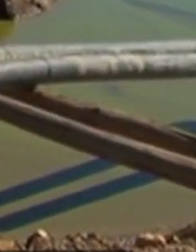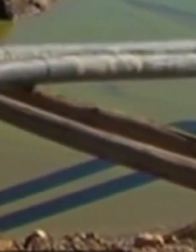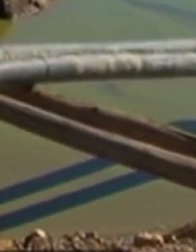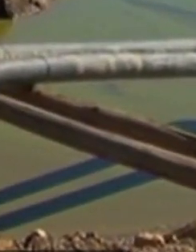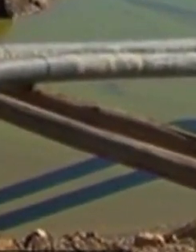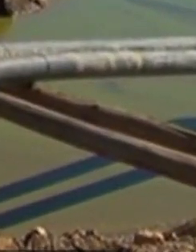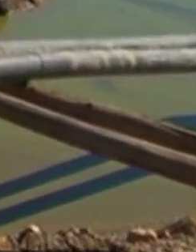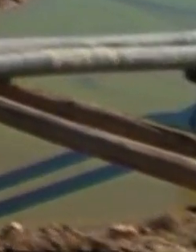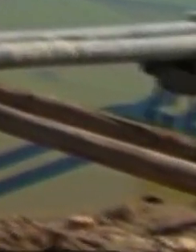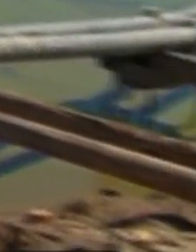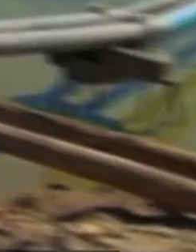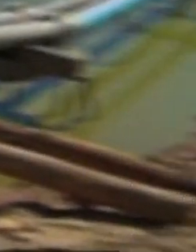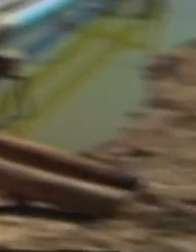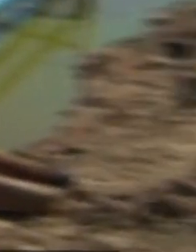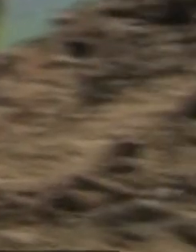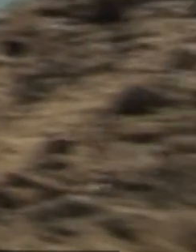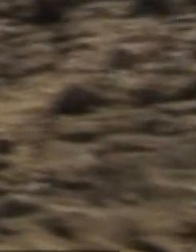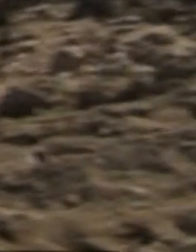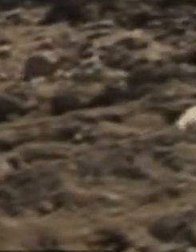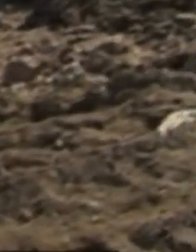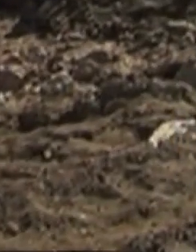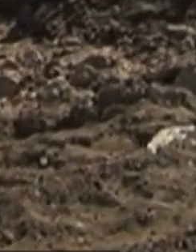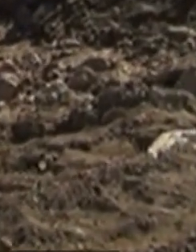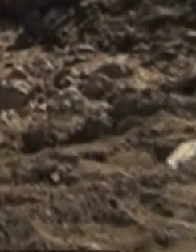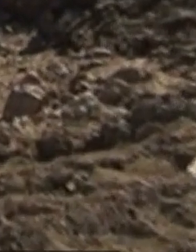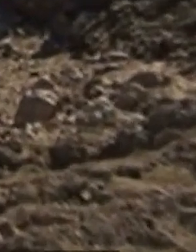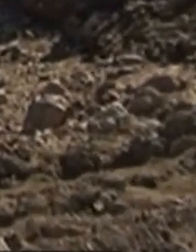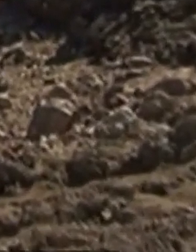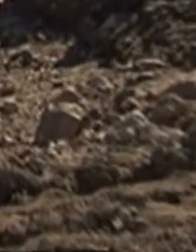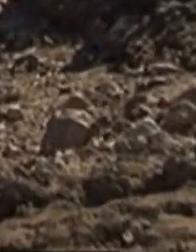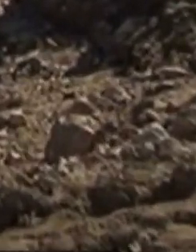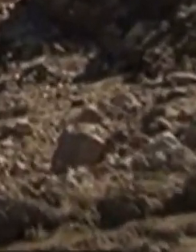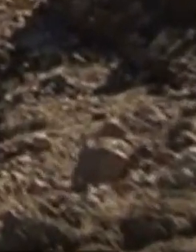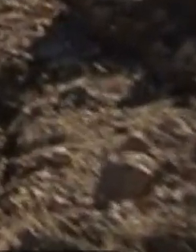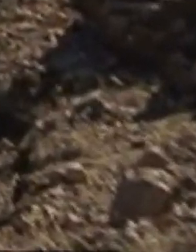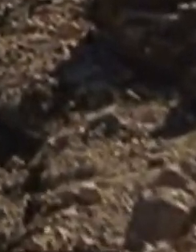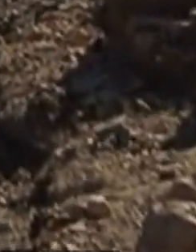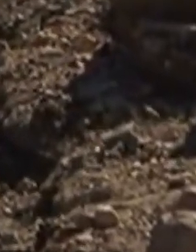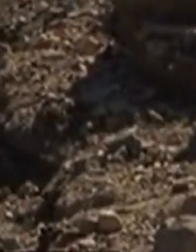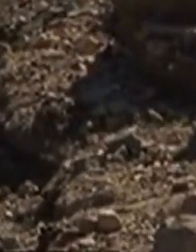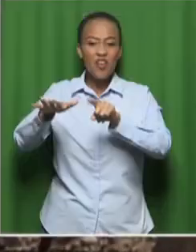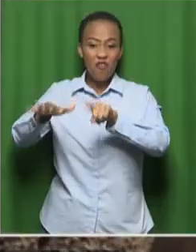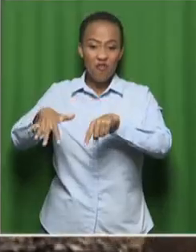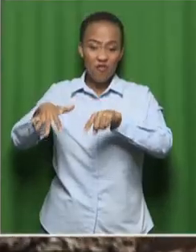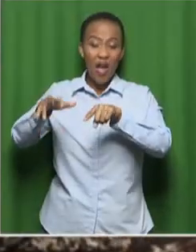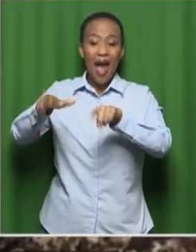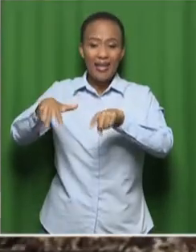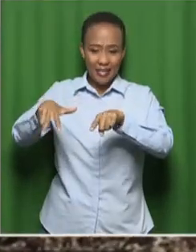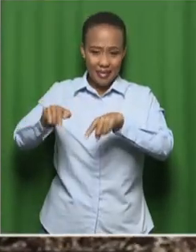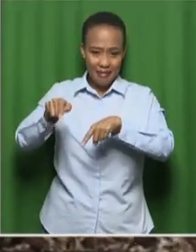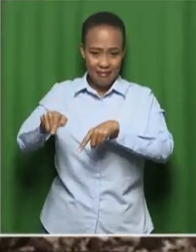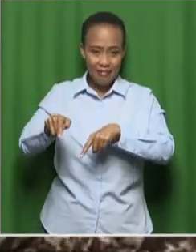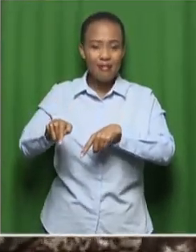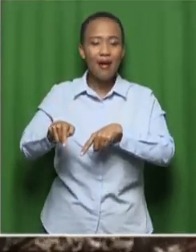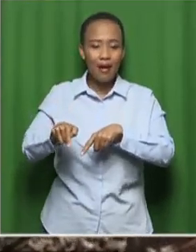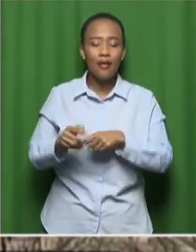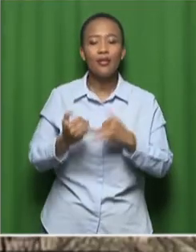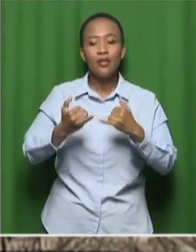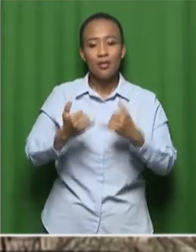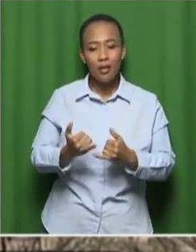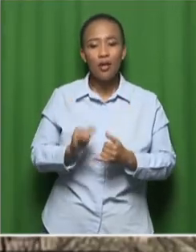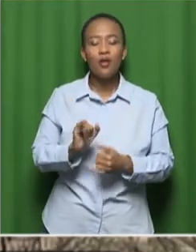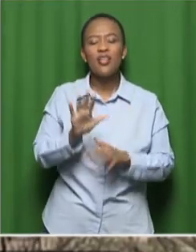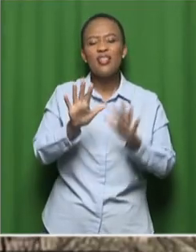At the height of the drought between 2015 and 2018, desperate attempts were made to reach the last remaining 10%